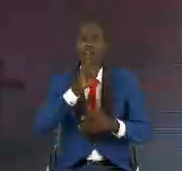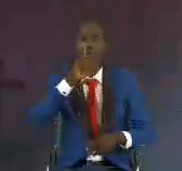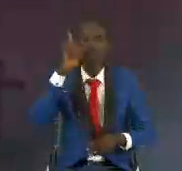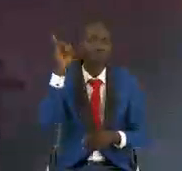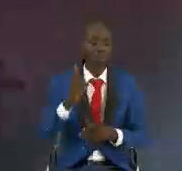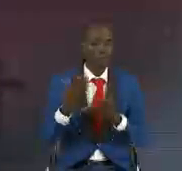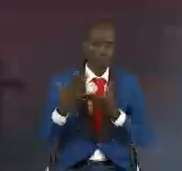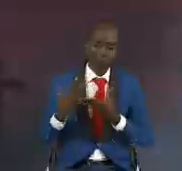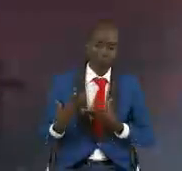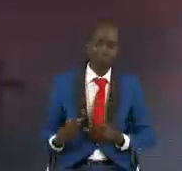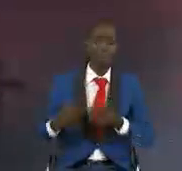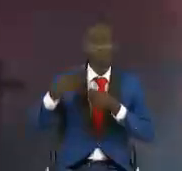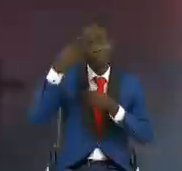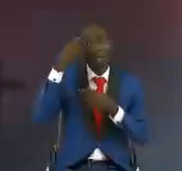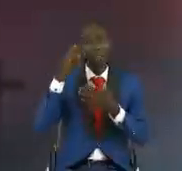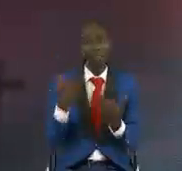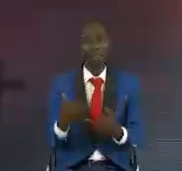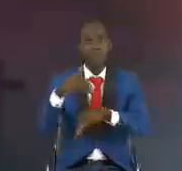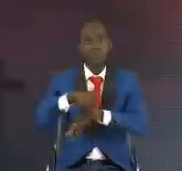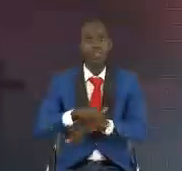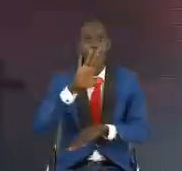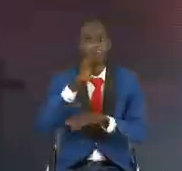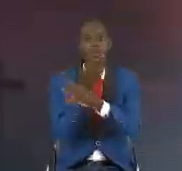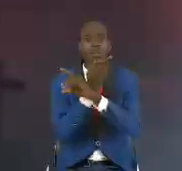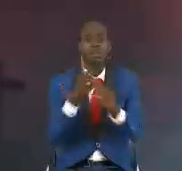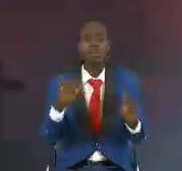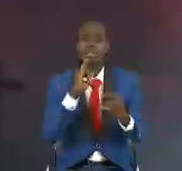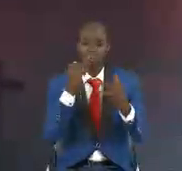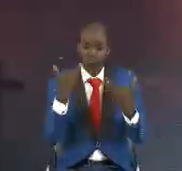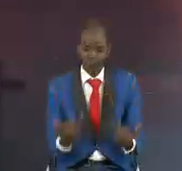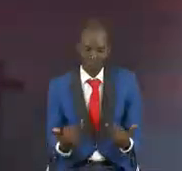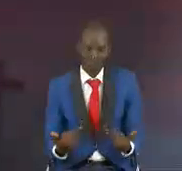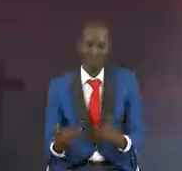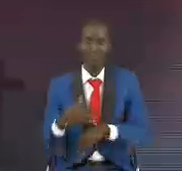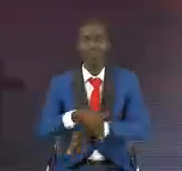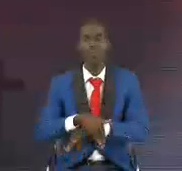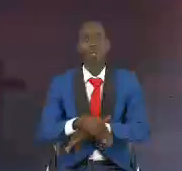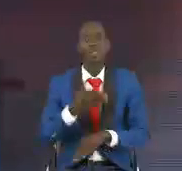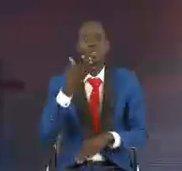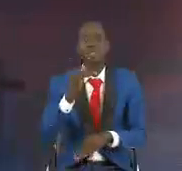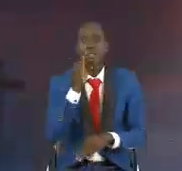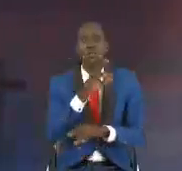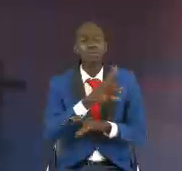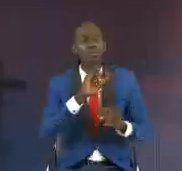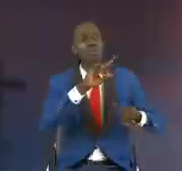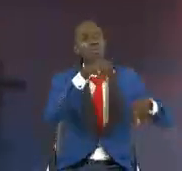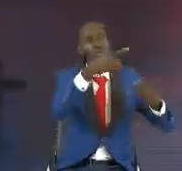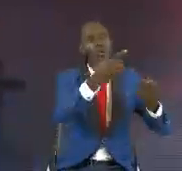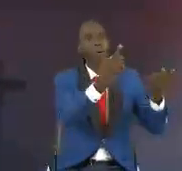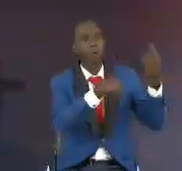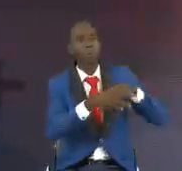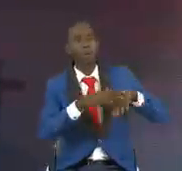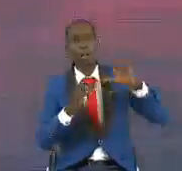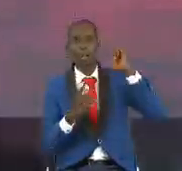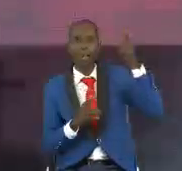mind tonight, your deliverance is tonight. There is no go and come. Anywhere you